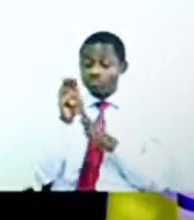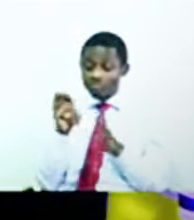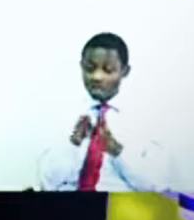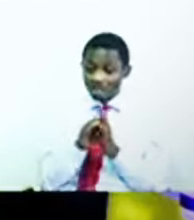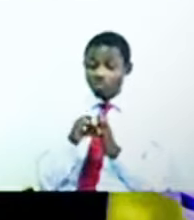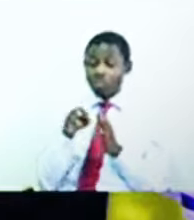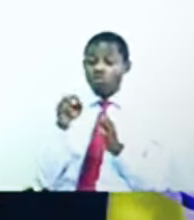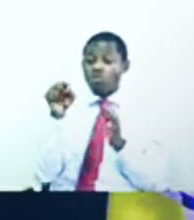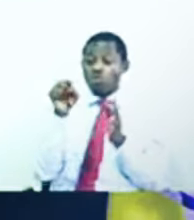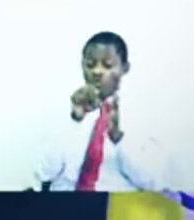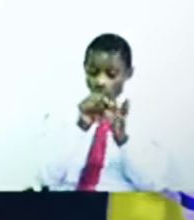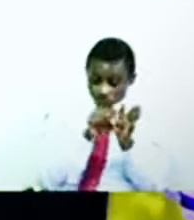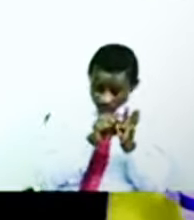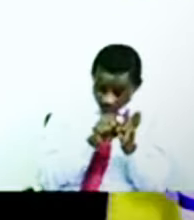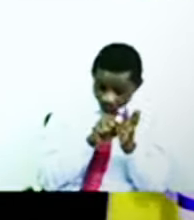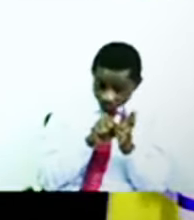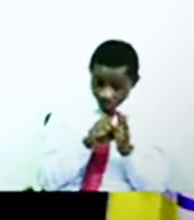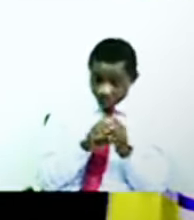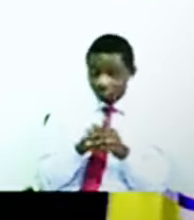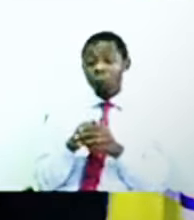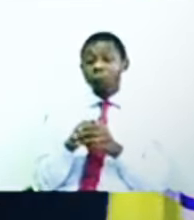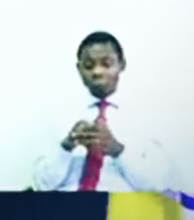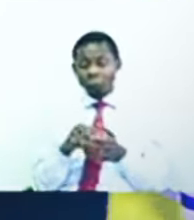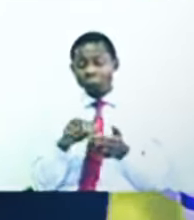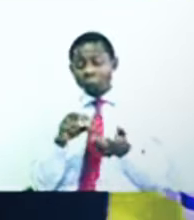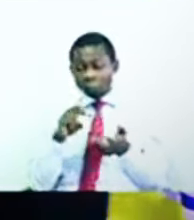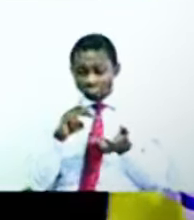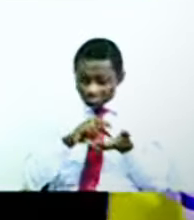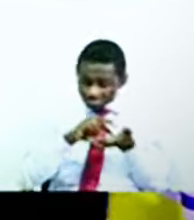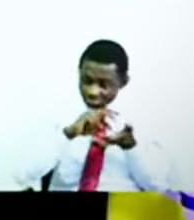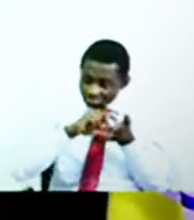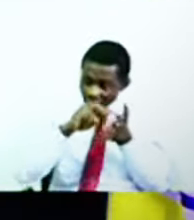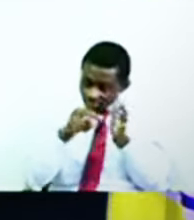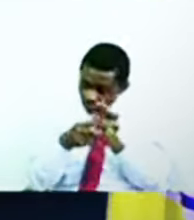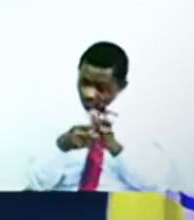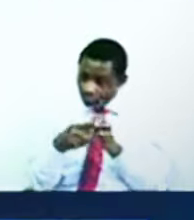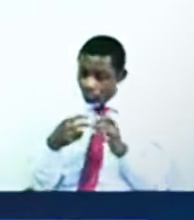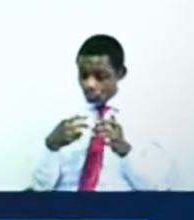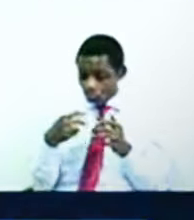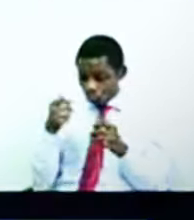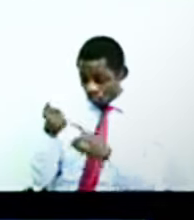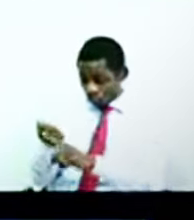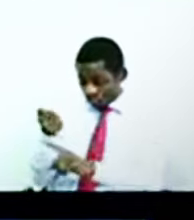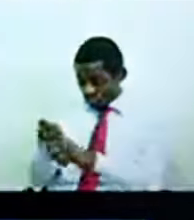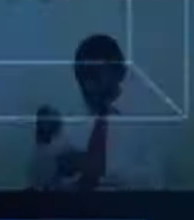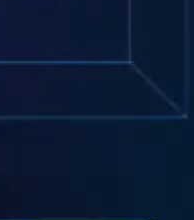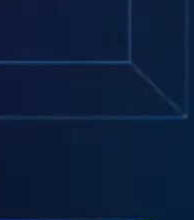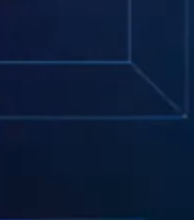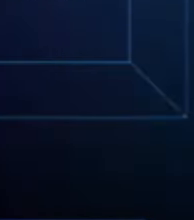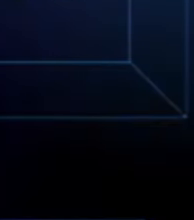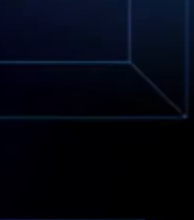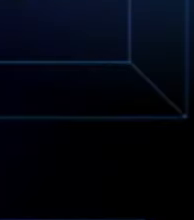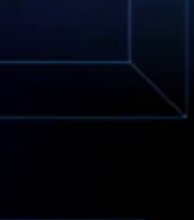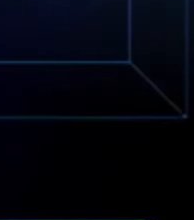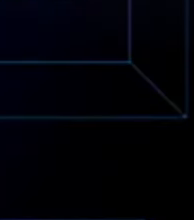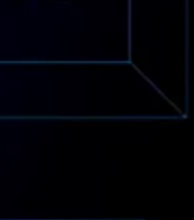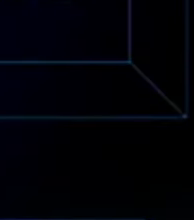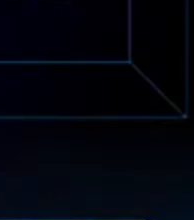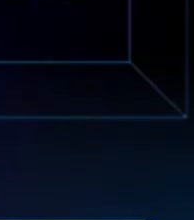you do a solemn declaration, which is also accepted as an affirmation. You see,